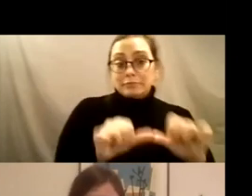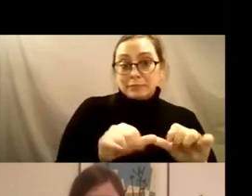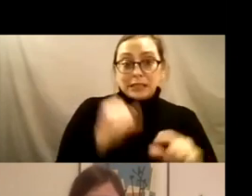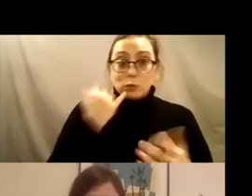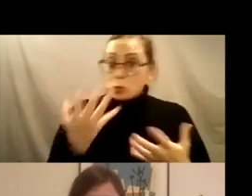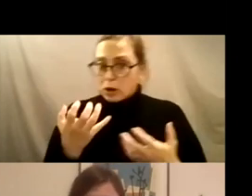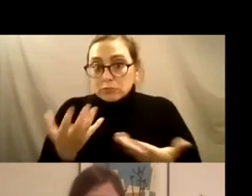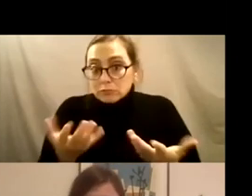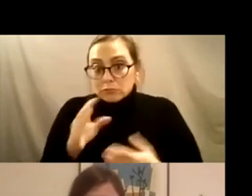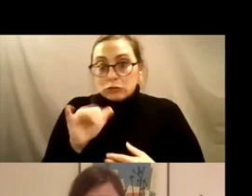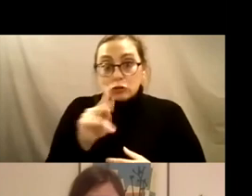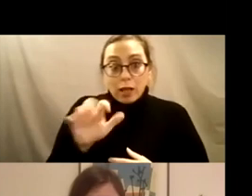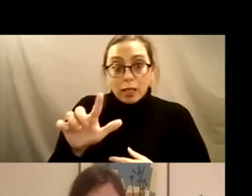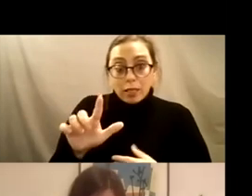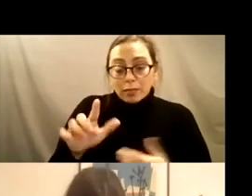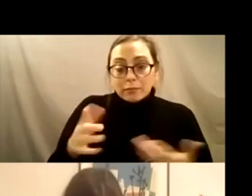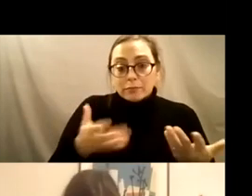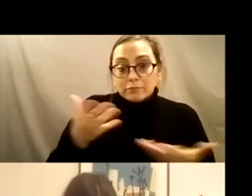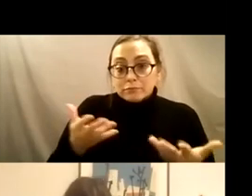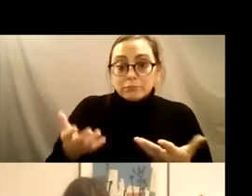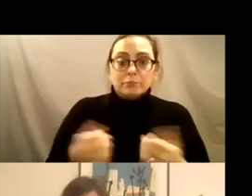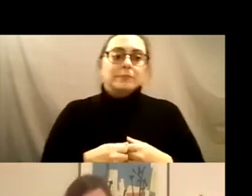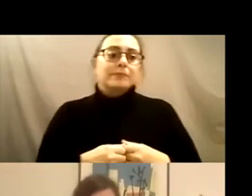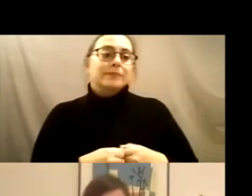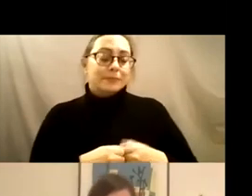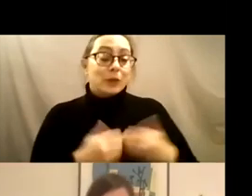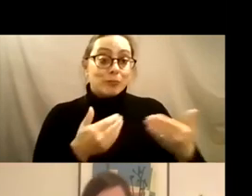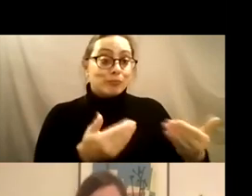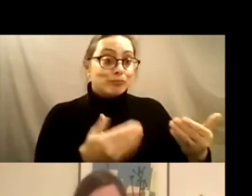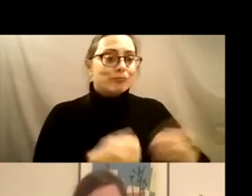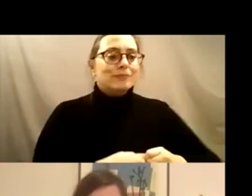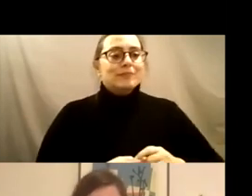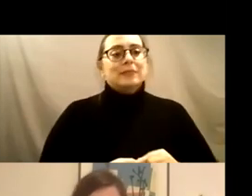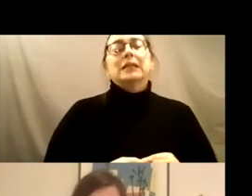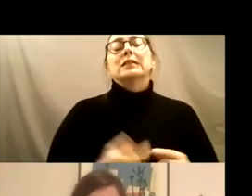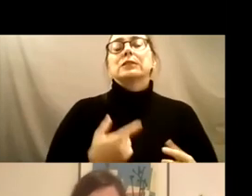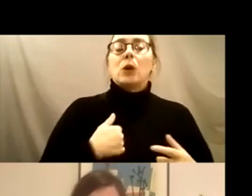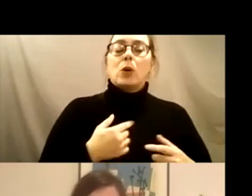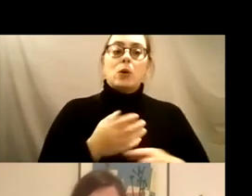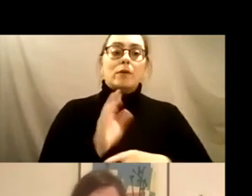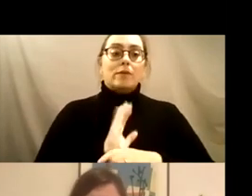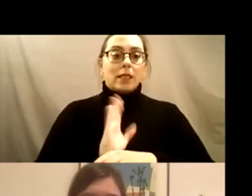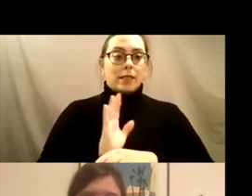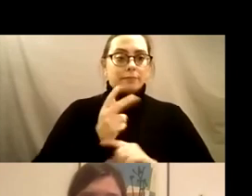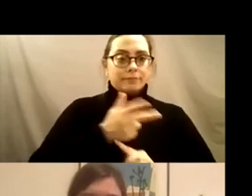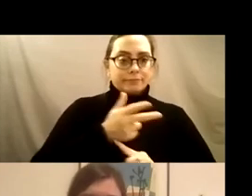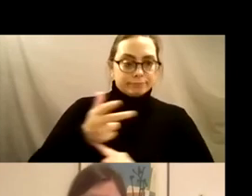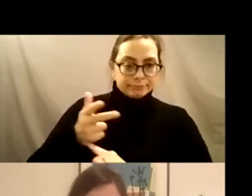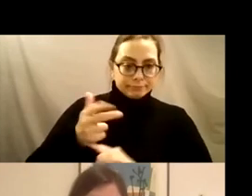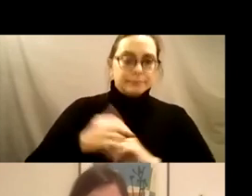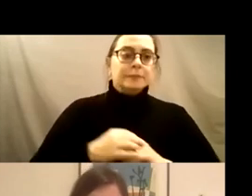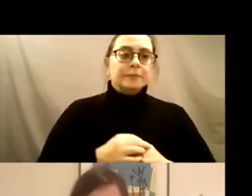know. Okay. Hi, Brennan. So yeah, so I started doing film. I started working